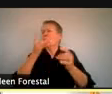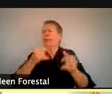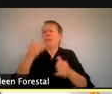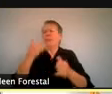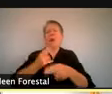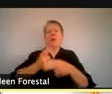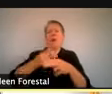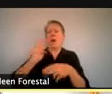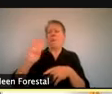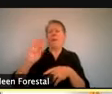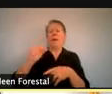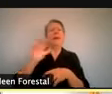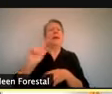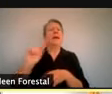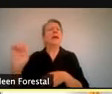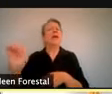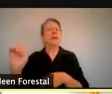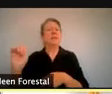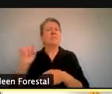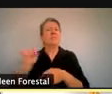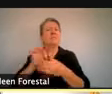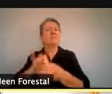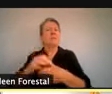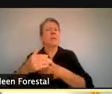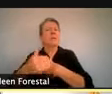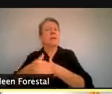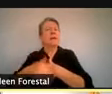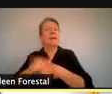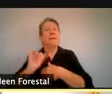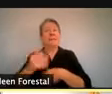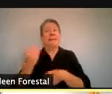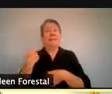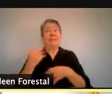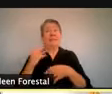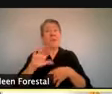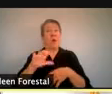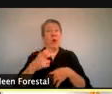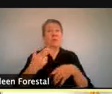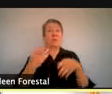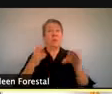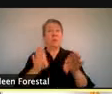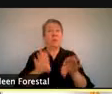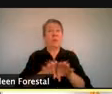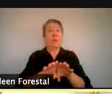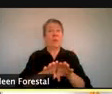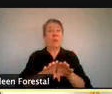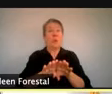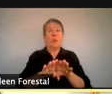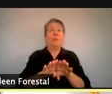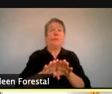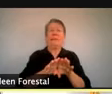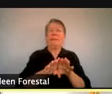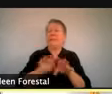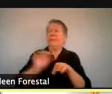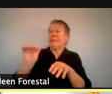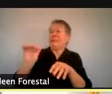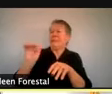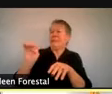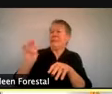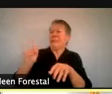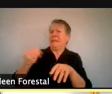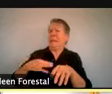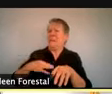their diners and shift to takeout orders only, they looked to the EDA for help. And working together, Baguette Bistro received a grant that helped